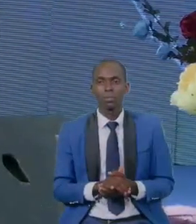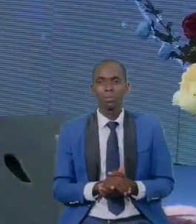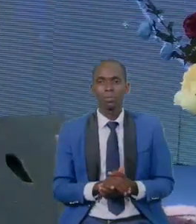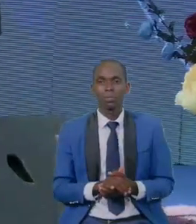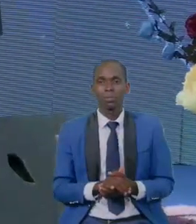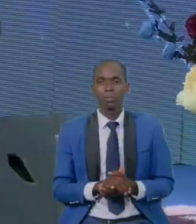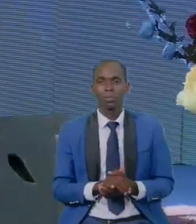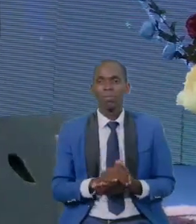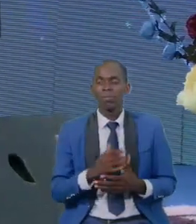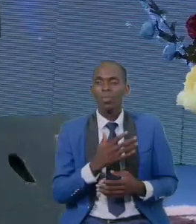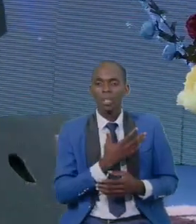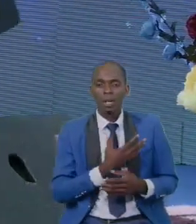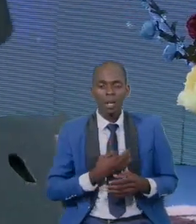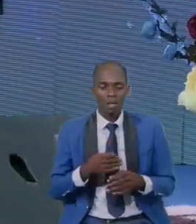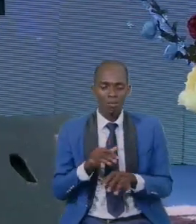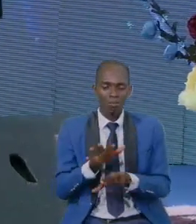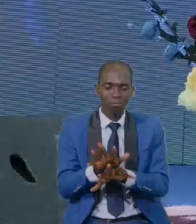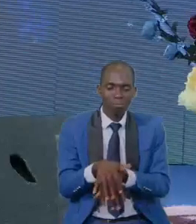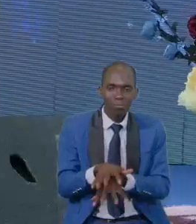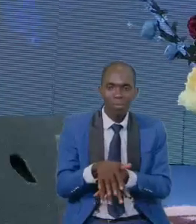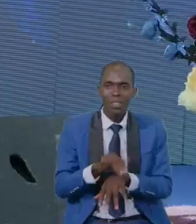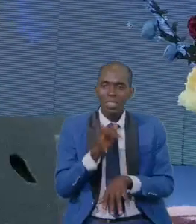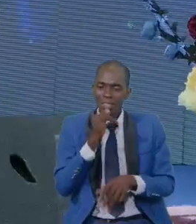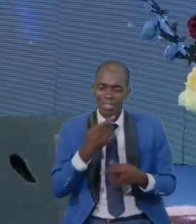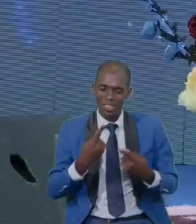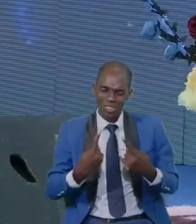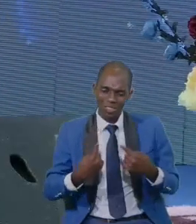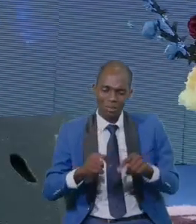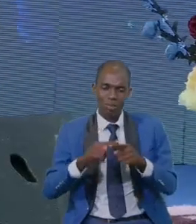And hypocrisy is trying to enter your life.